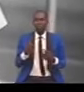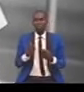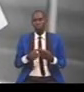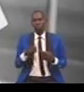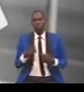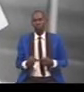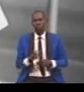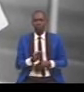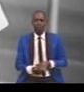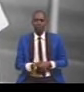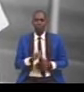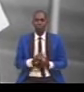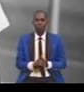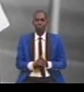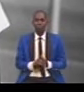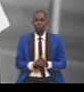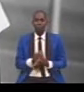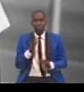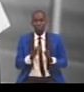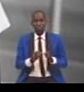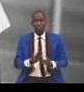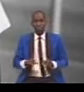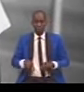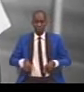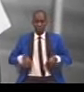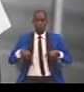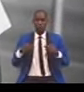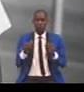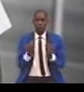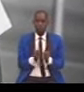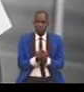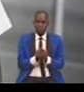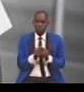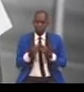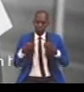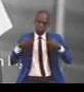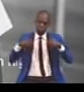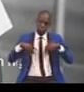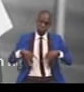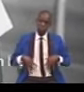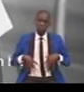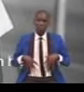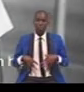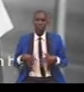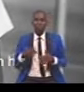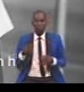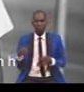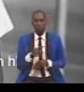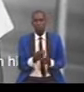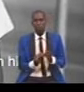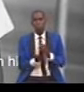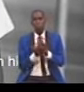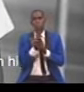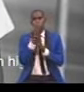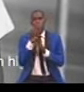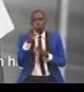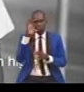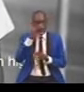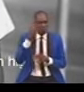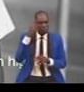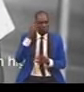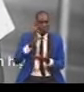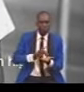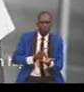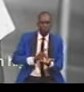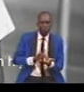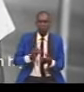child. If children live with depression, they grow up looking for pills and